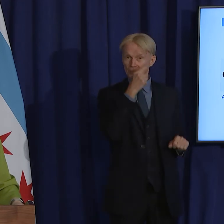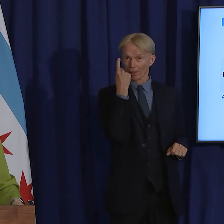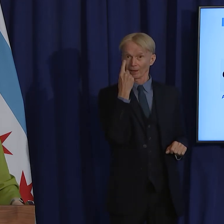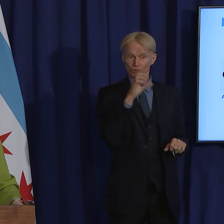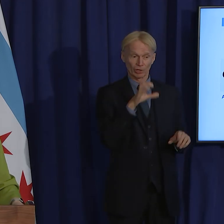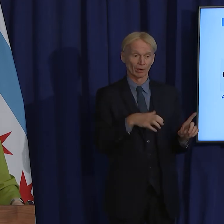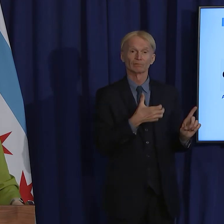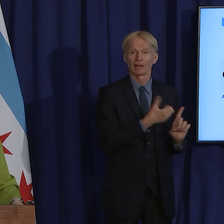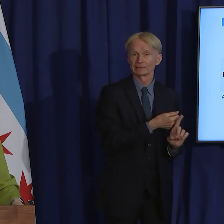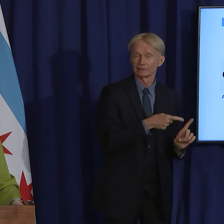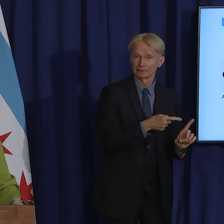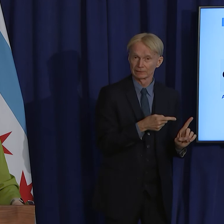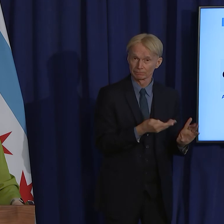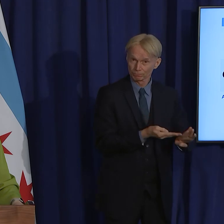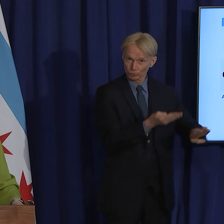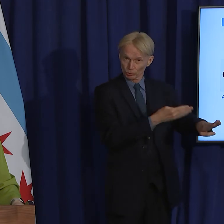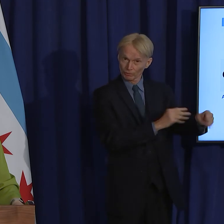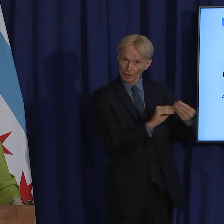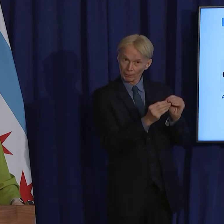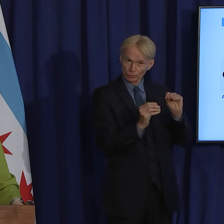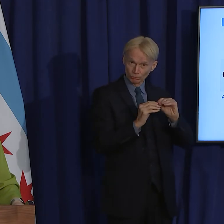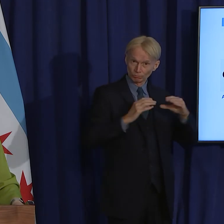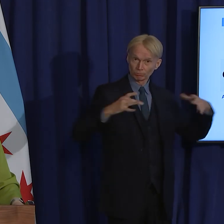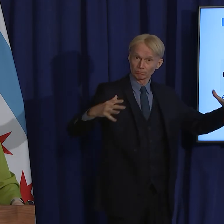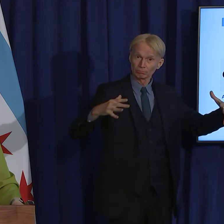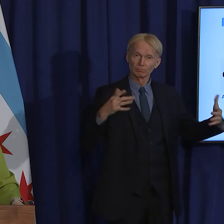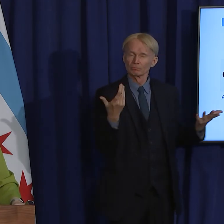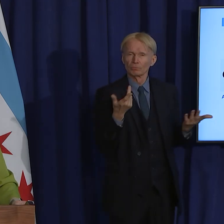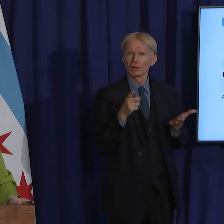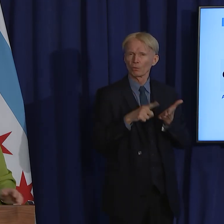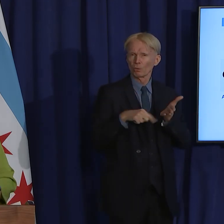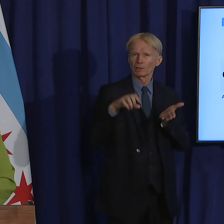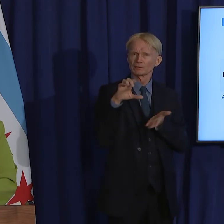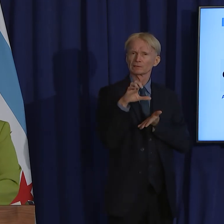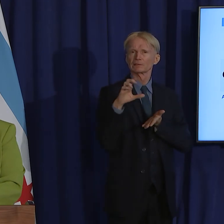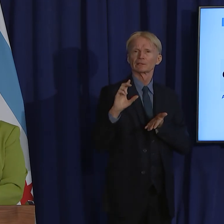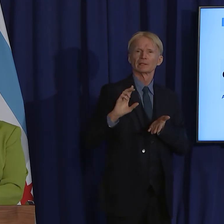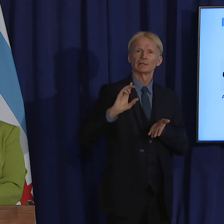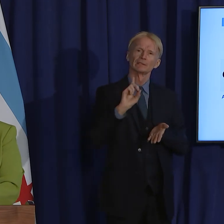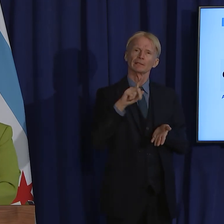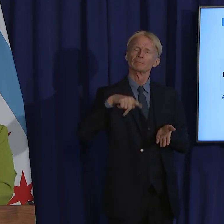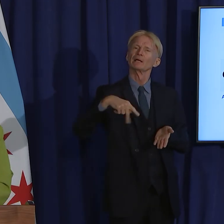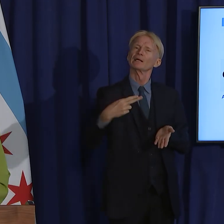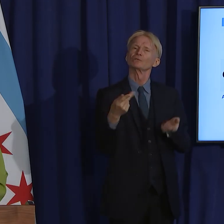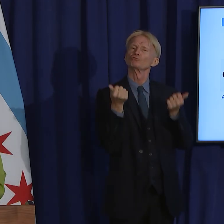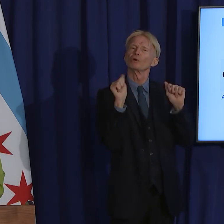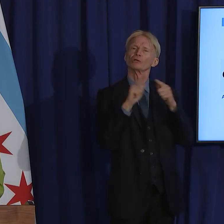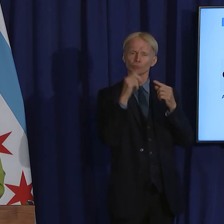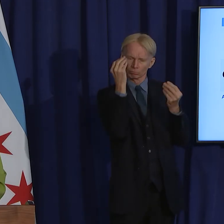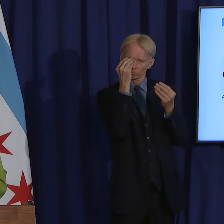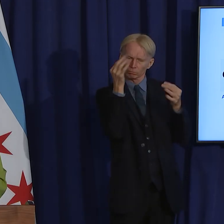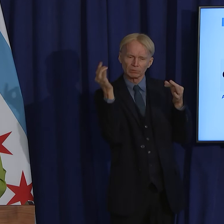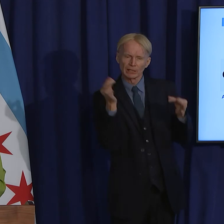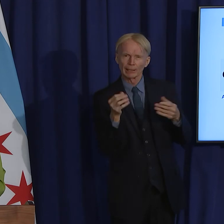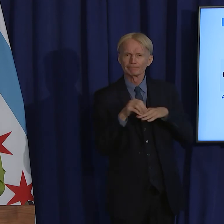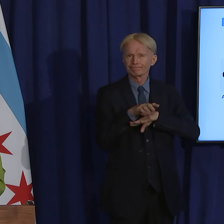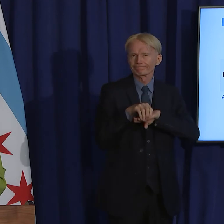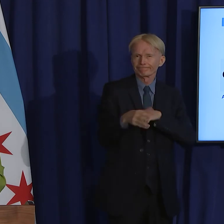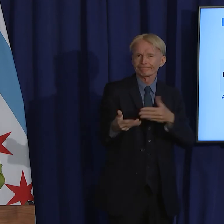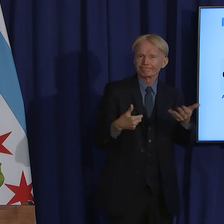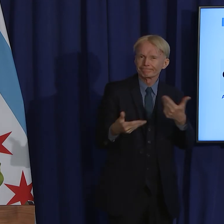there been any progress on that in the last 2 weeks, and what's the strategy CDPH is using to try to address that issue? Yeah, definitely.